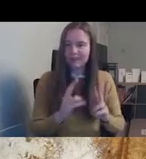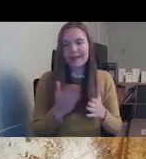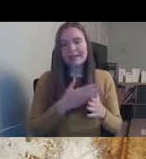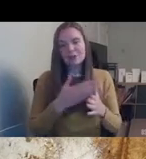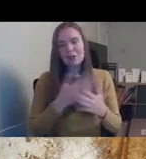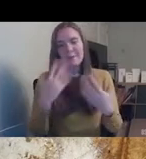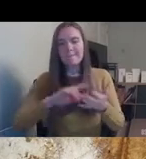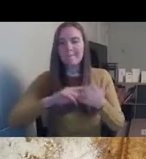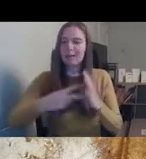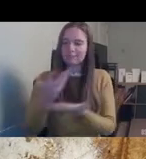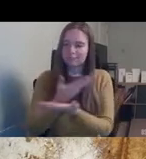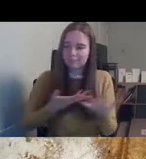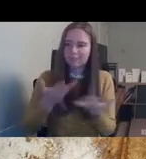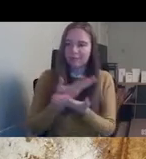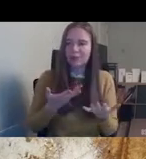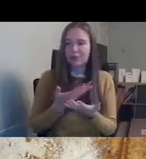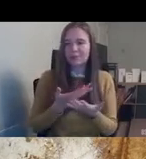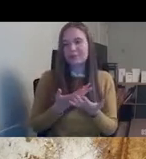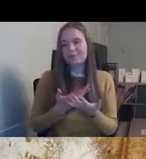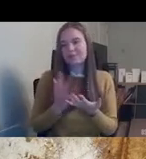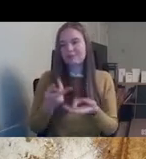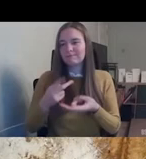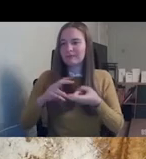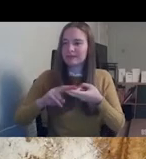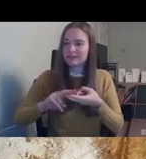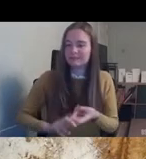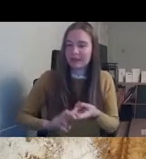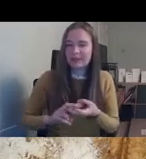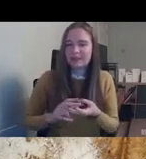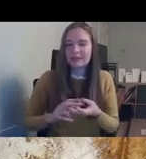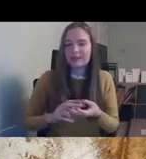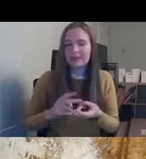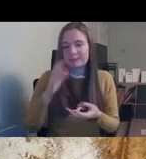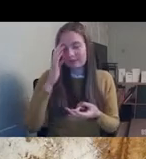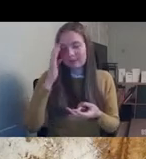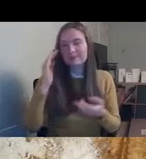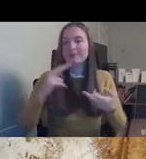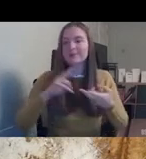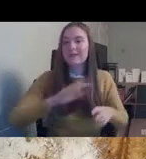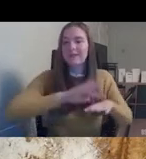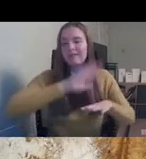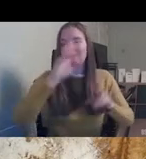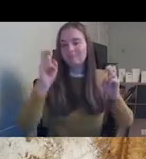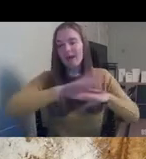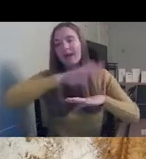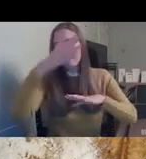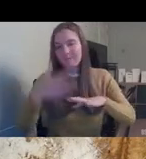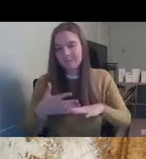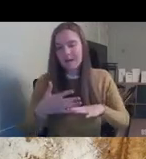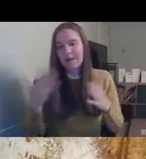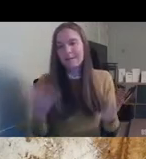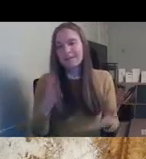sitting under the cave, so to speak. But unfortunately,